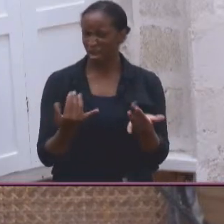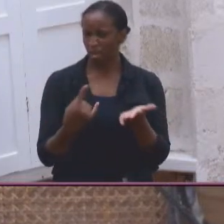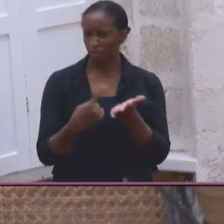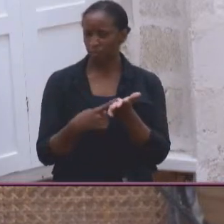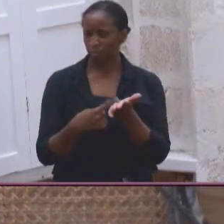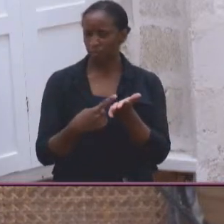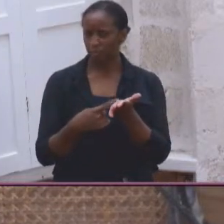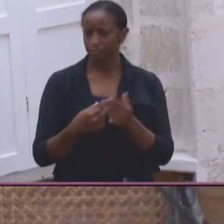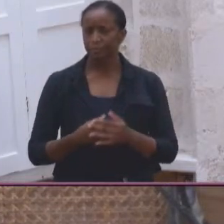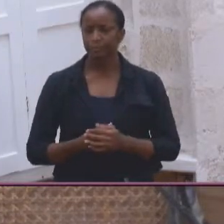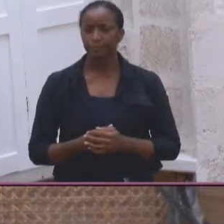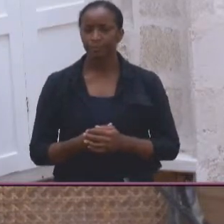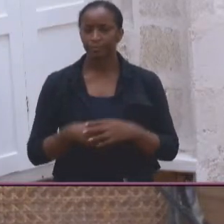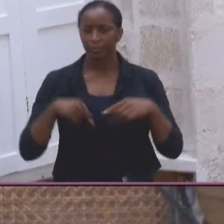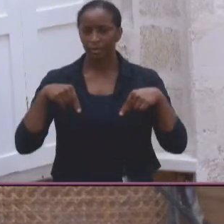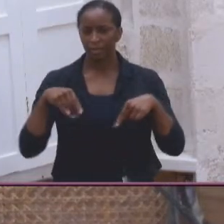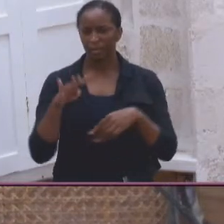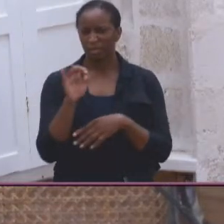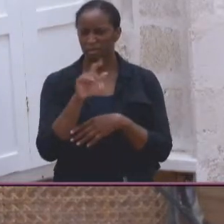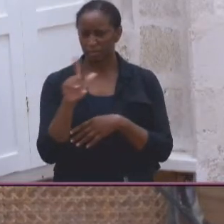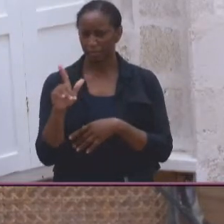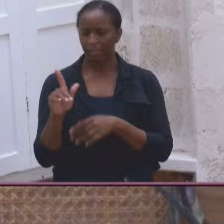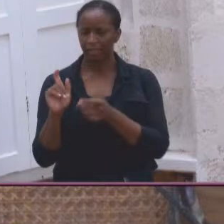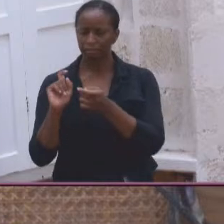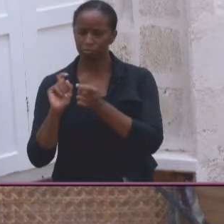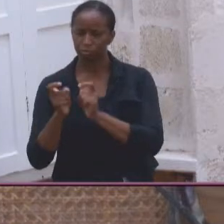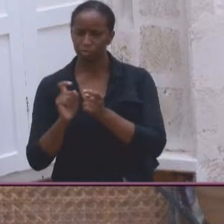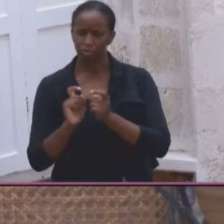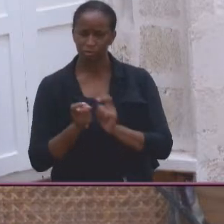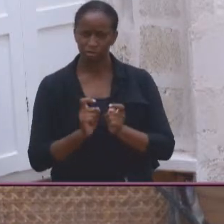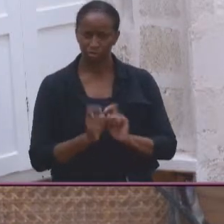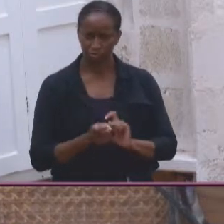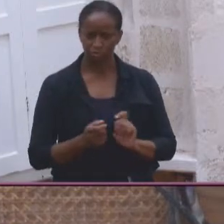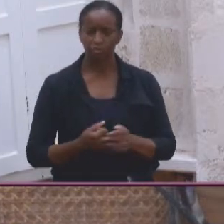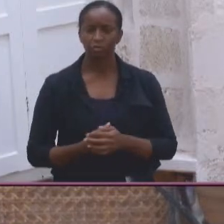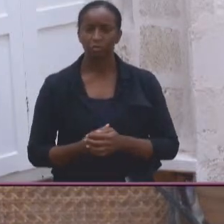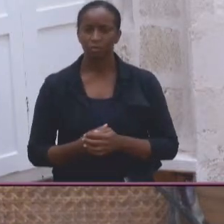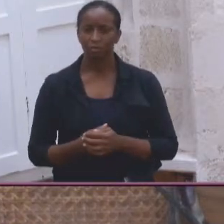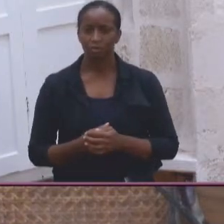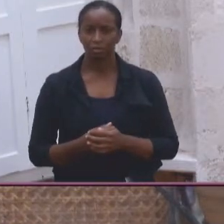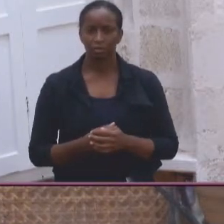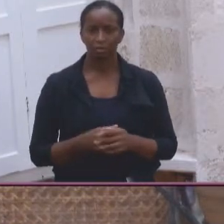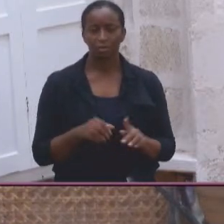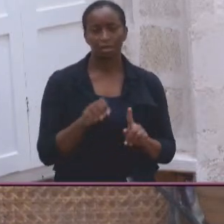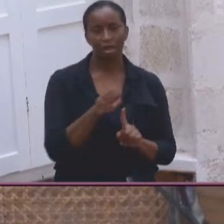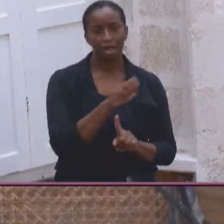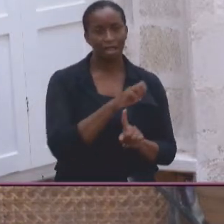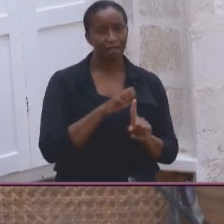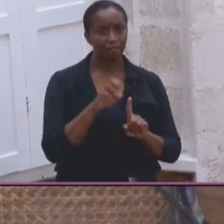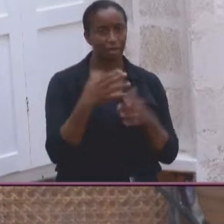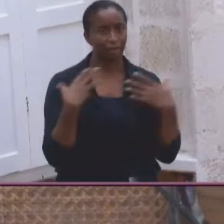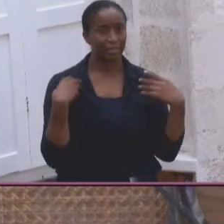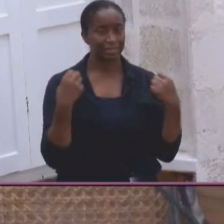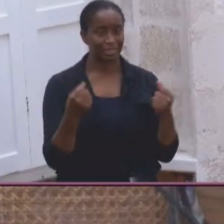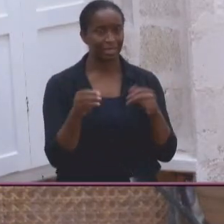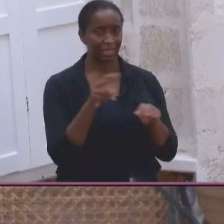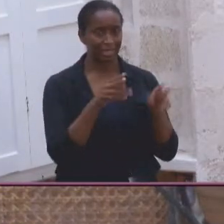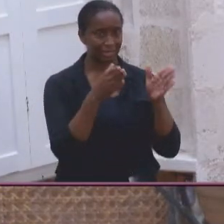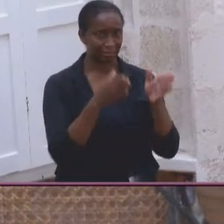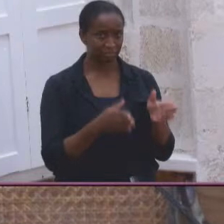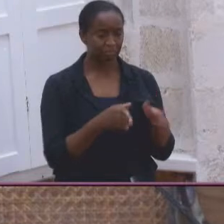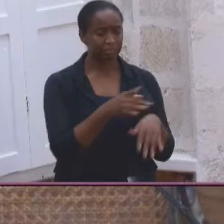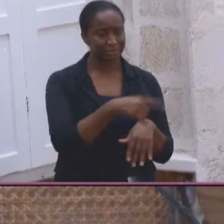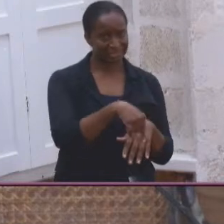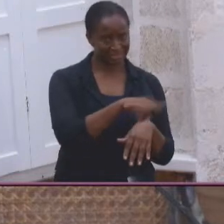will, for the most part, be enforced by the environmental health officers in Barbados.